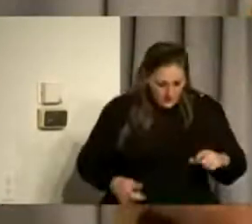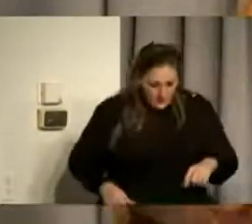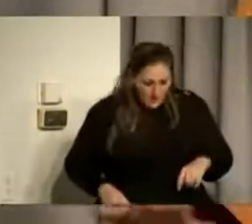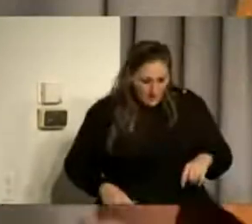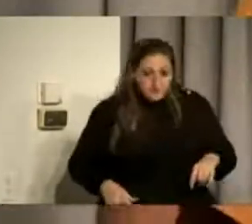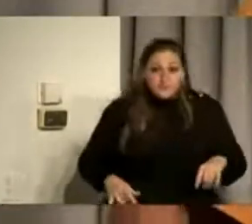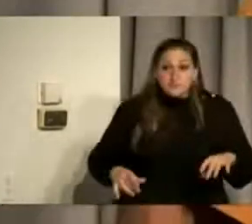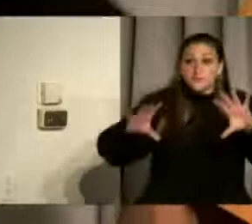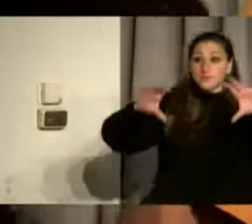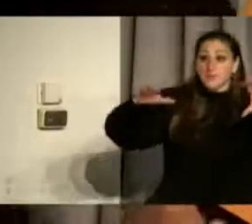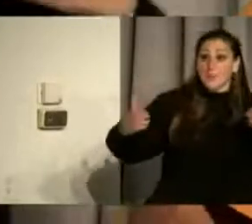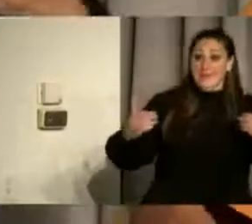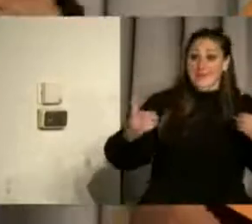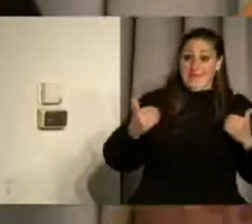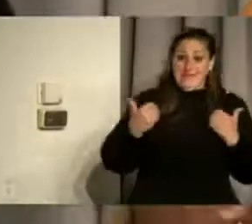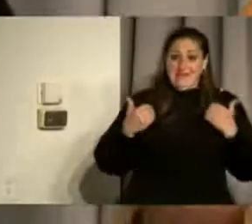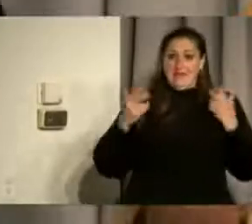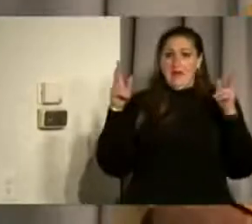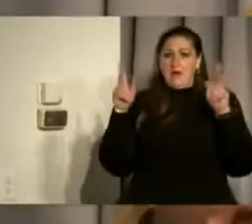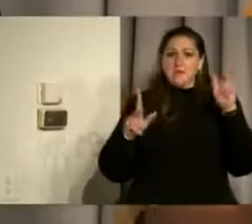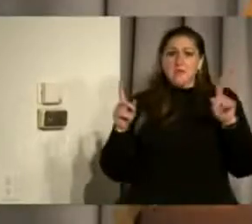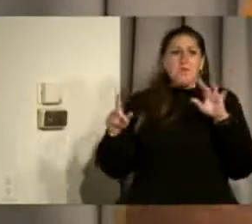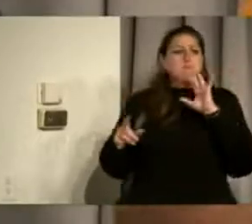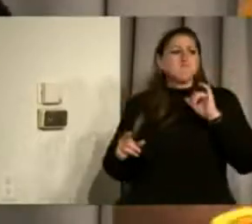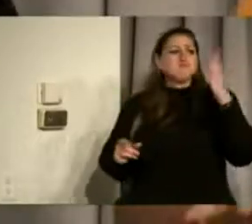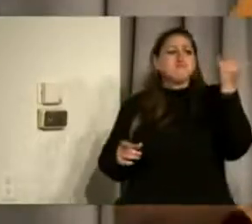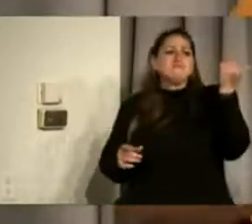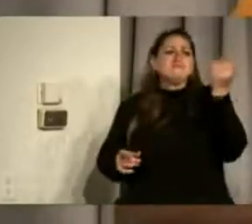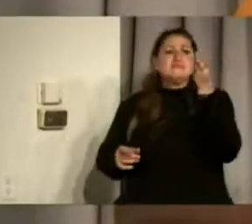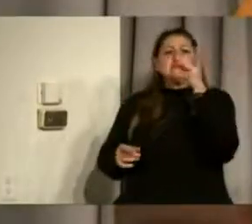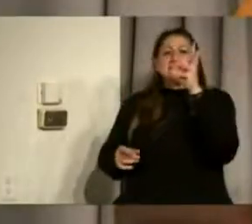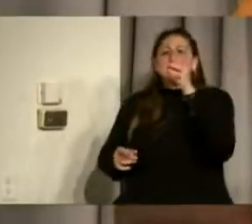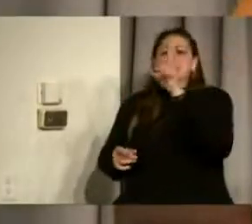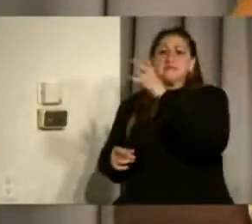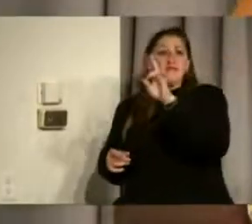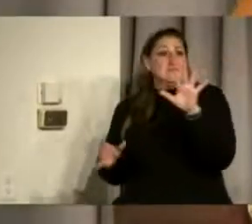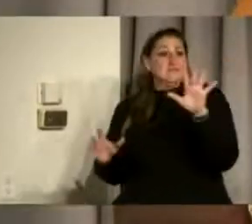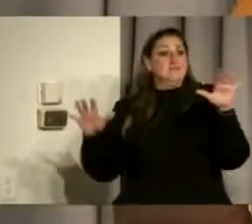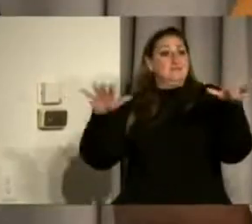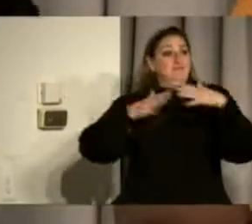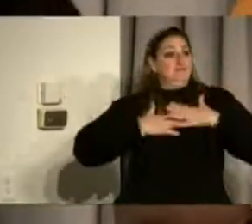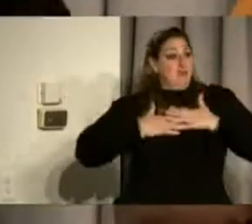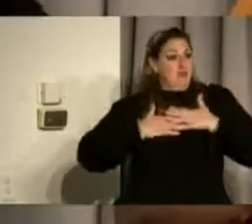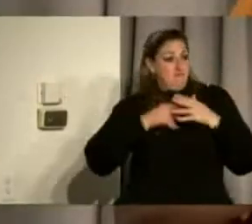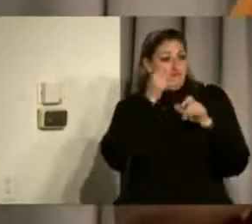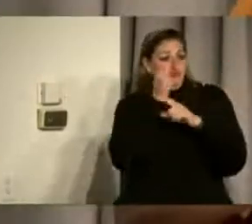of young people, 15, 16, 17, my brothers.